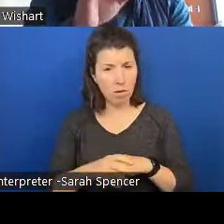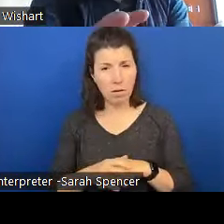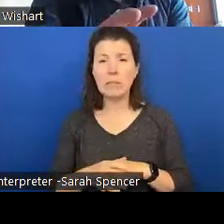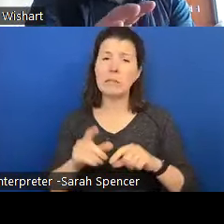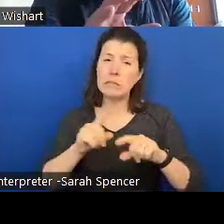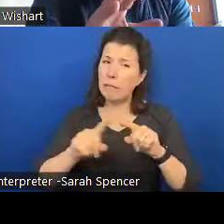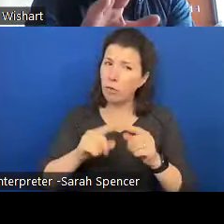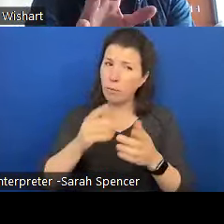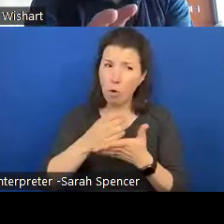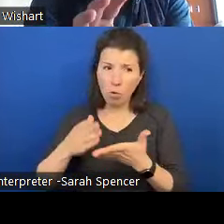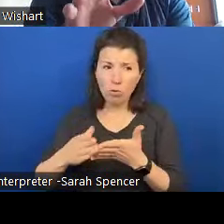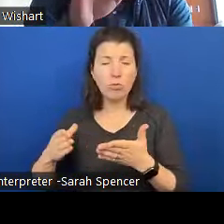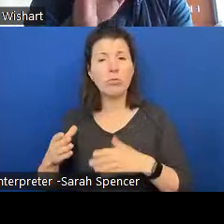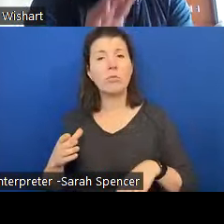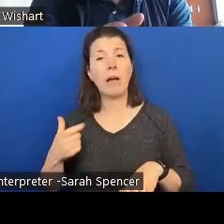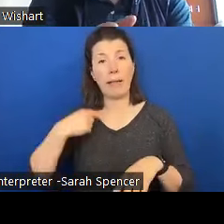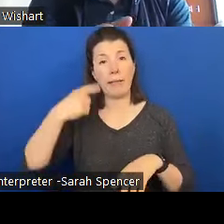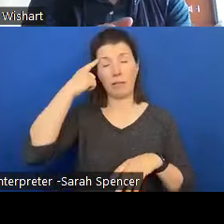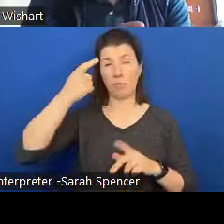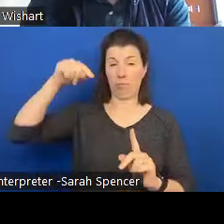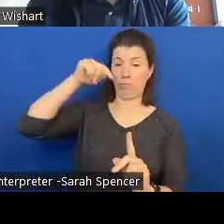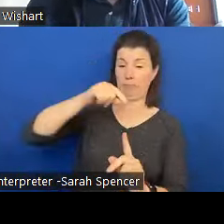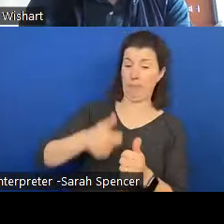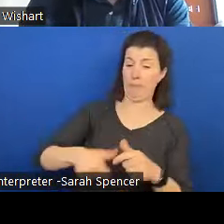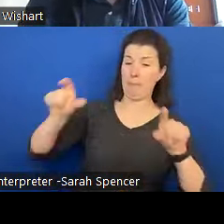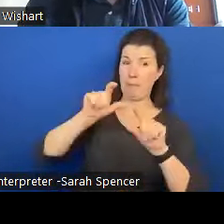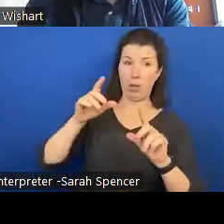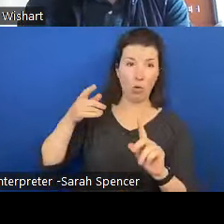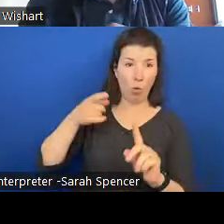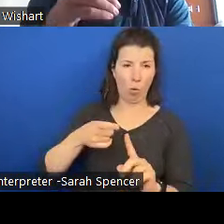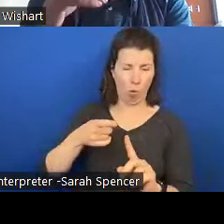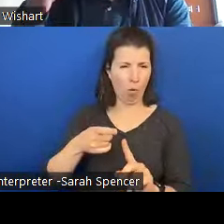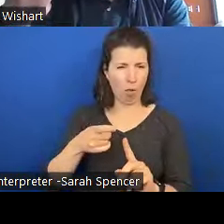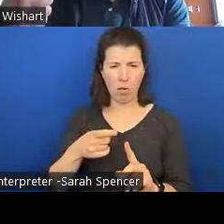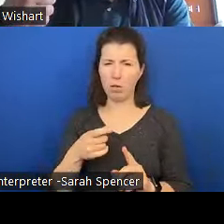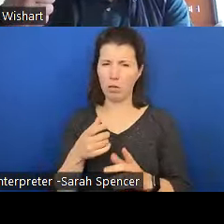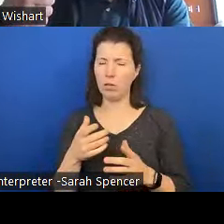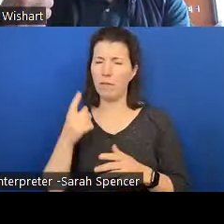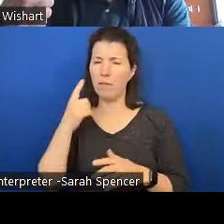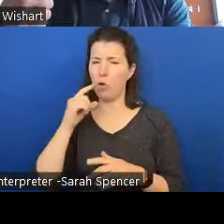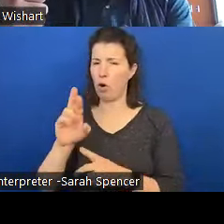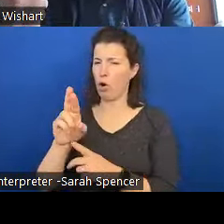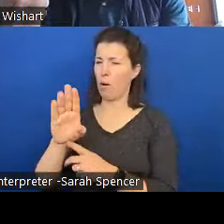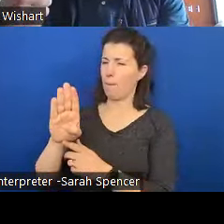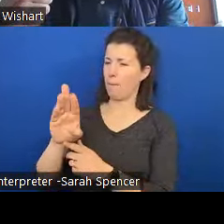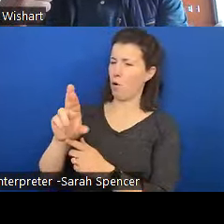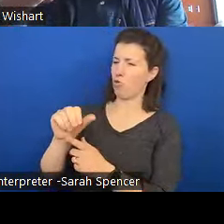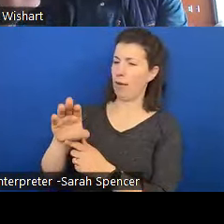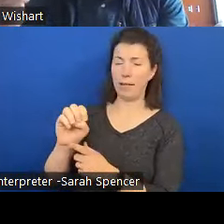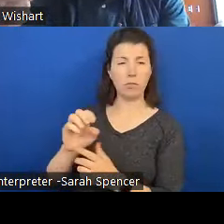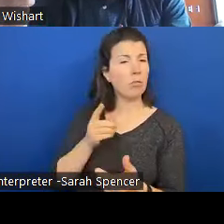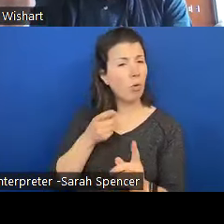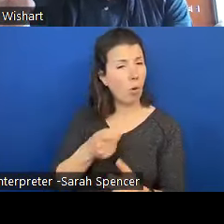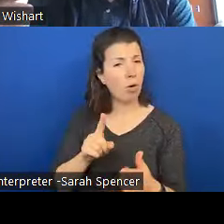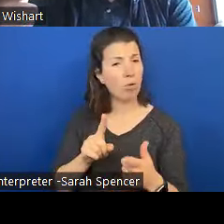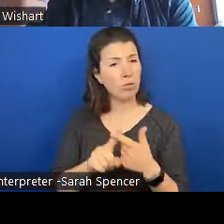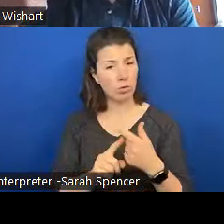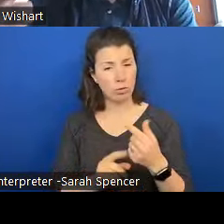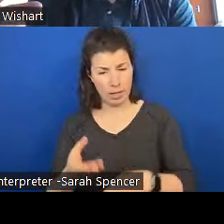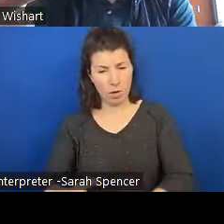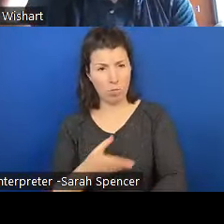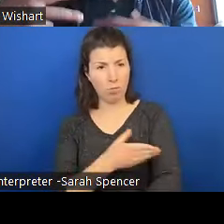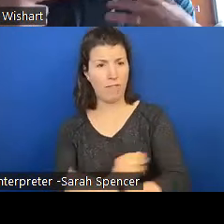I think thinking about the big goals is what's important when we think about our bracing. So we really want to improve that stability, which can lead to increased